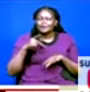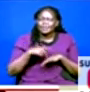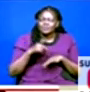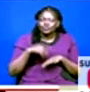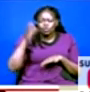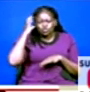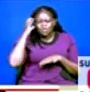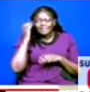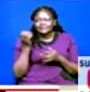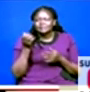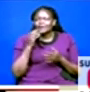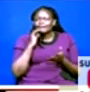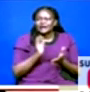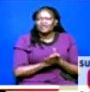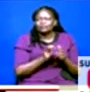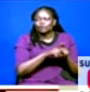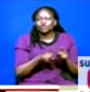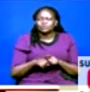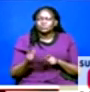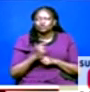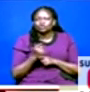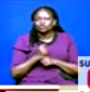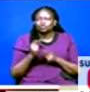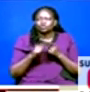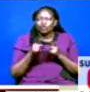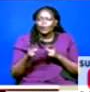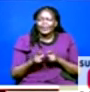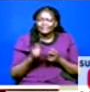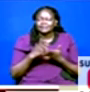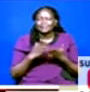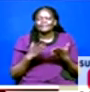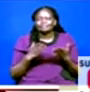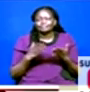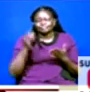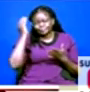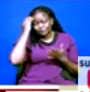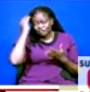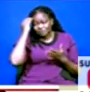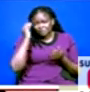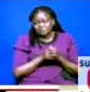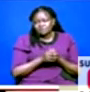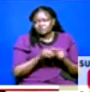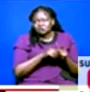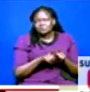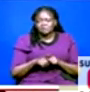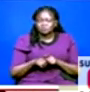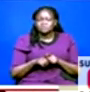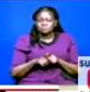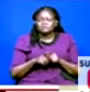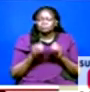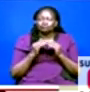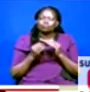colleges, I believe, were also trained to manage a certain number of students as their level grows.